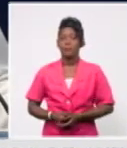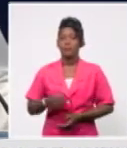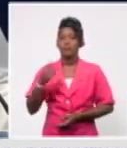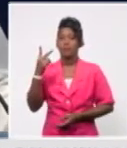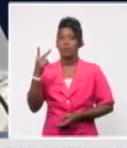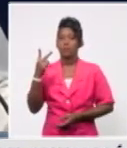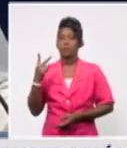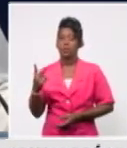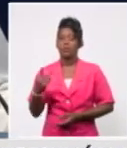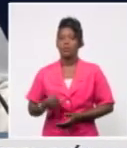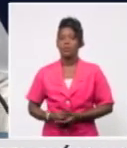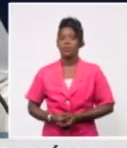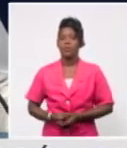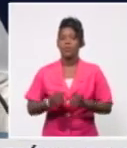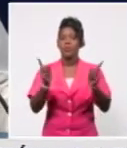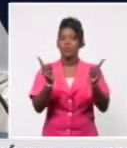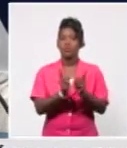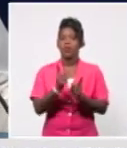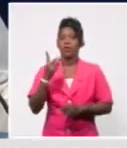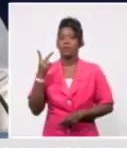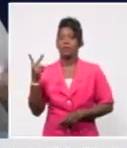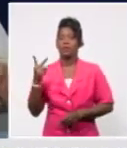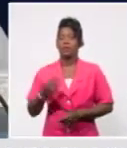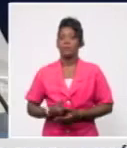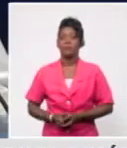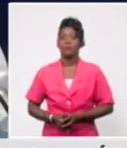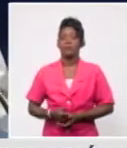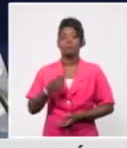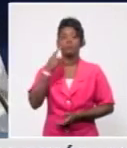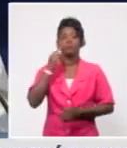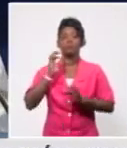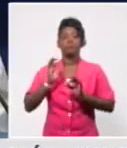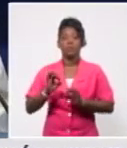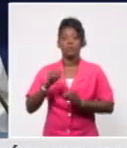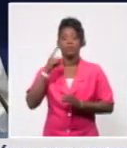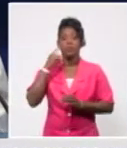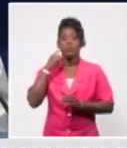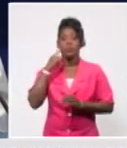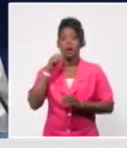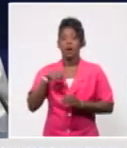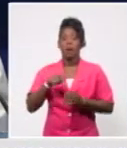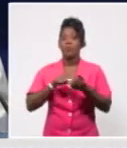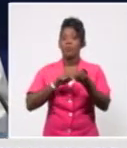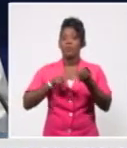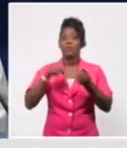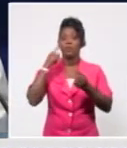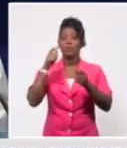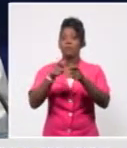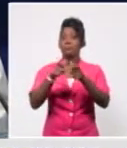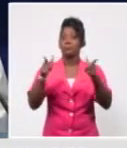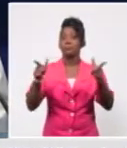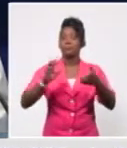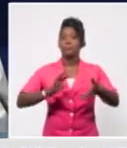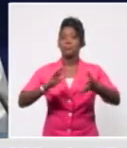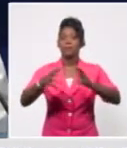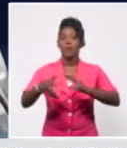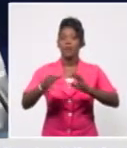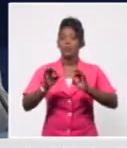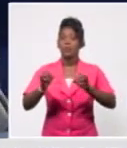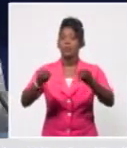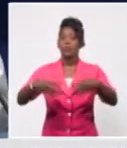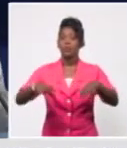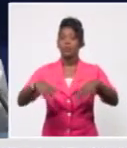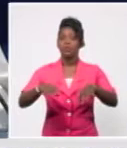2, Habana Vieja 2, Habana del Este 1, and 1 case